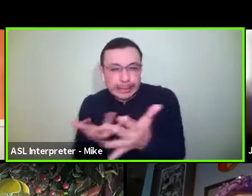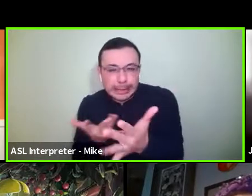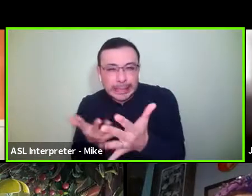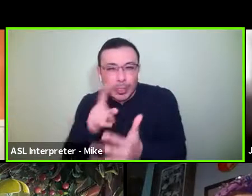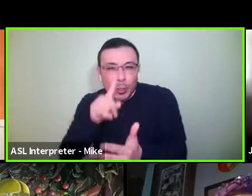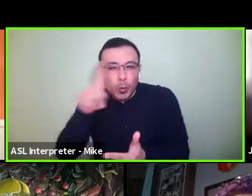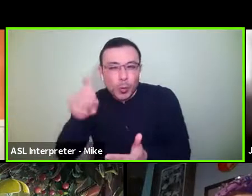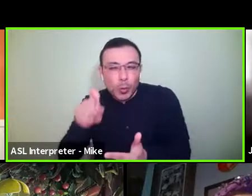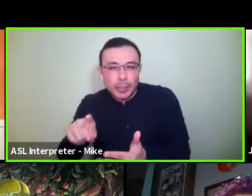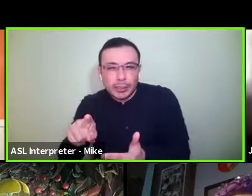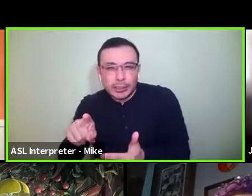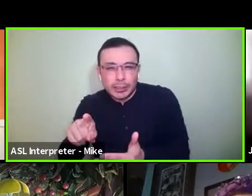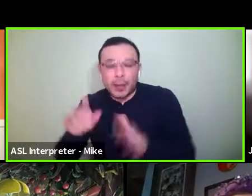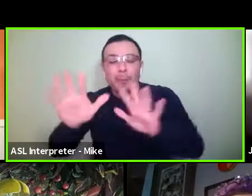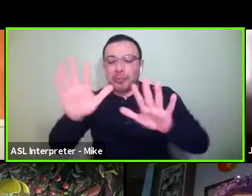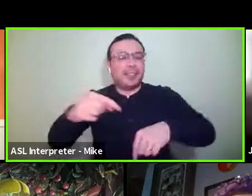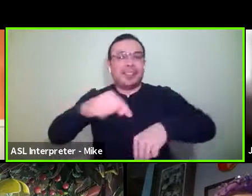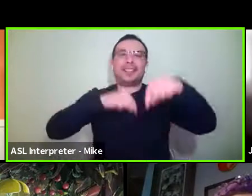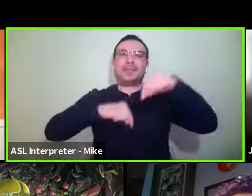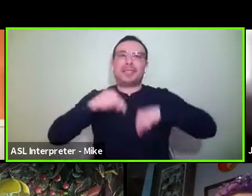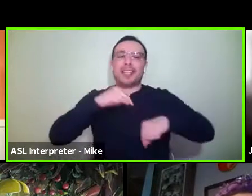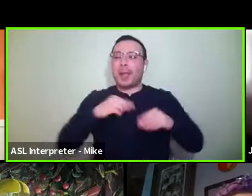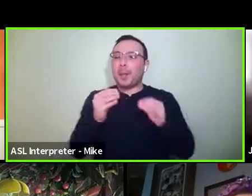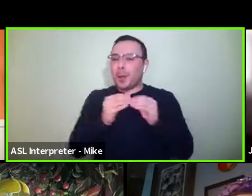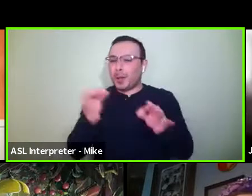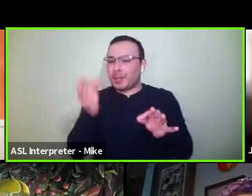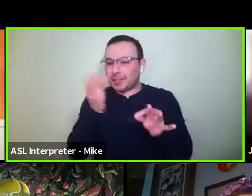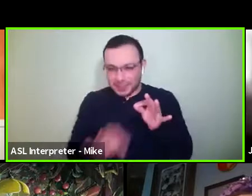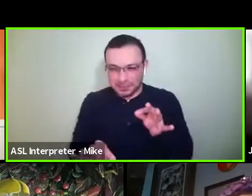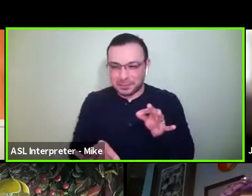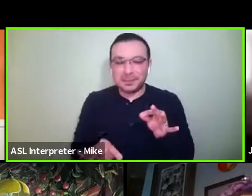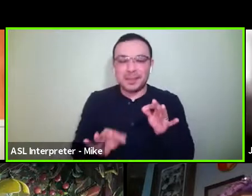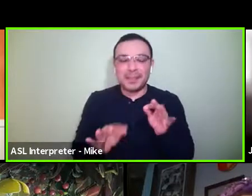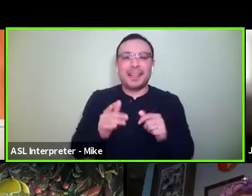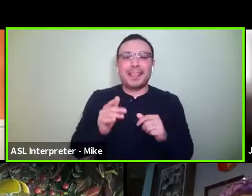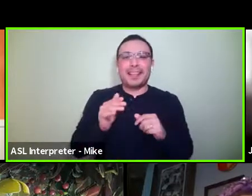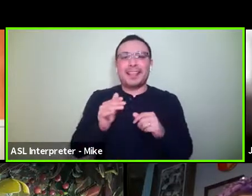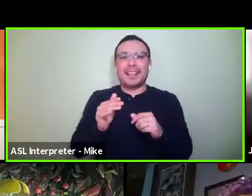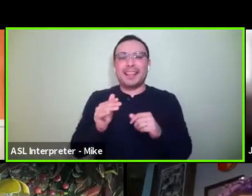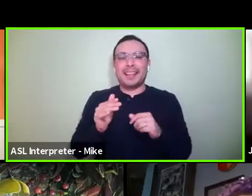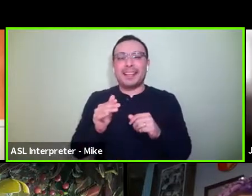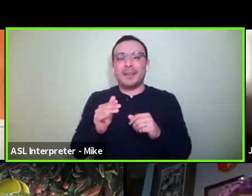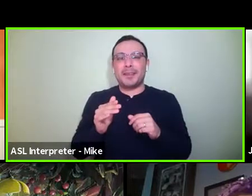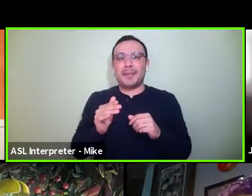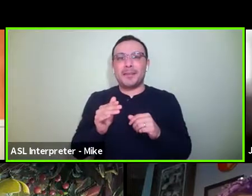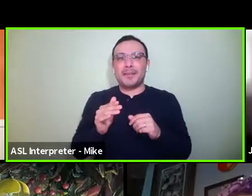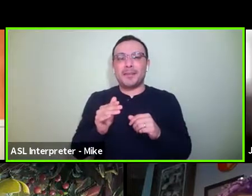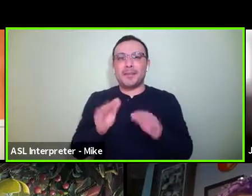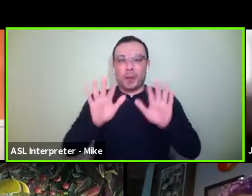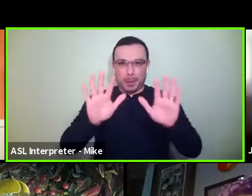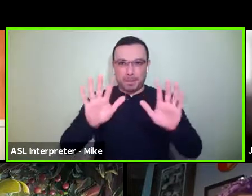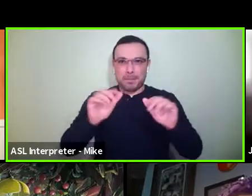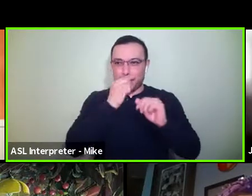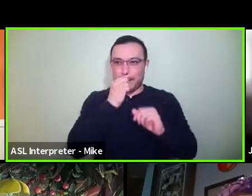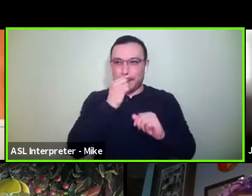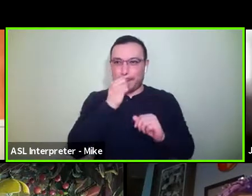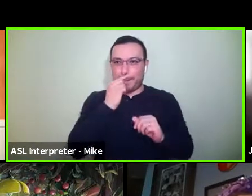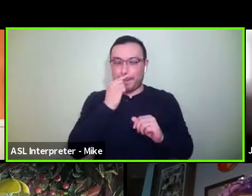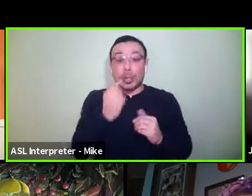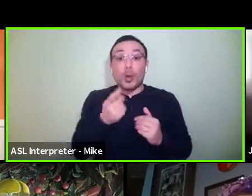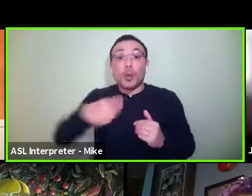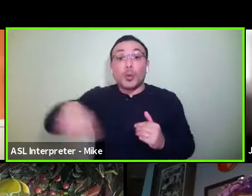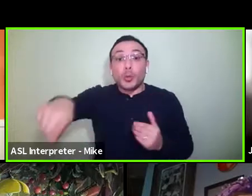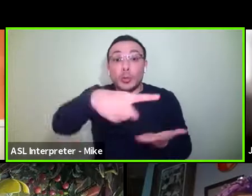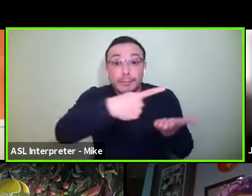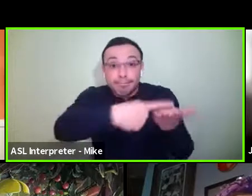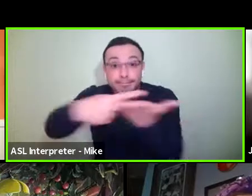Maybe the simplest way to rephrase it, now that I'm thinking about it more, is how do we translate these insights from today